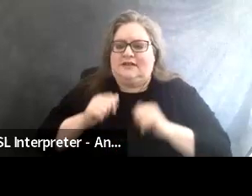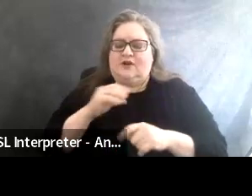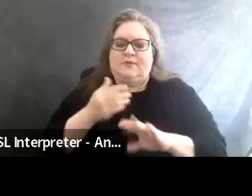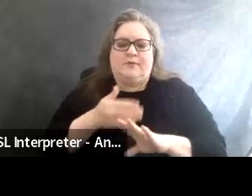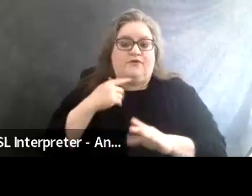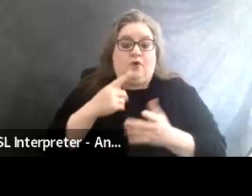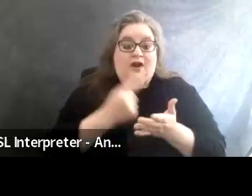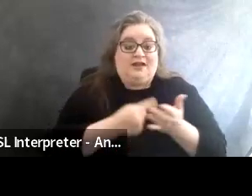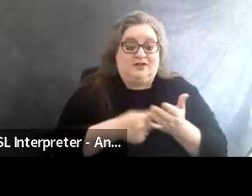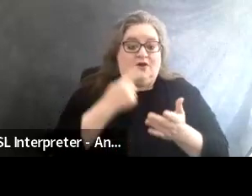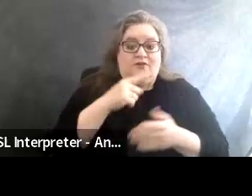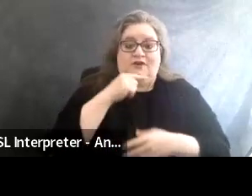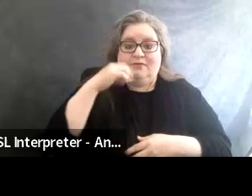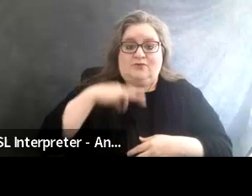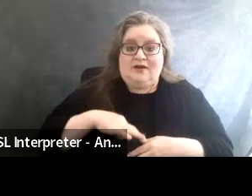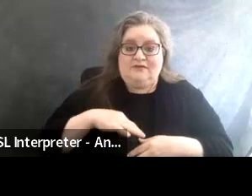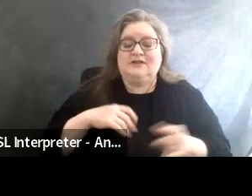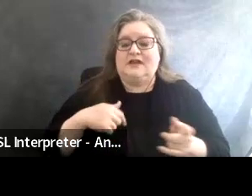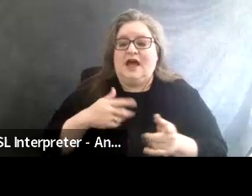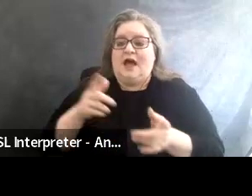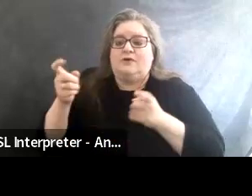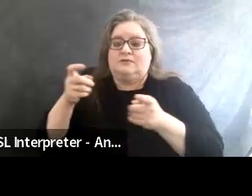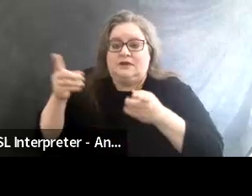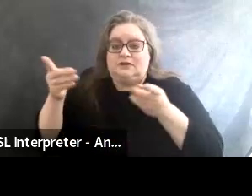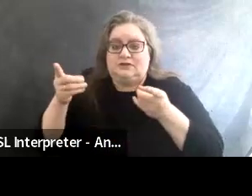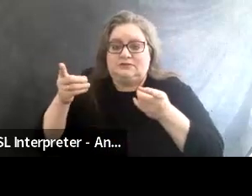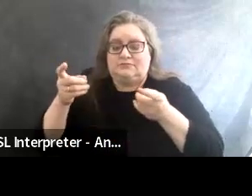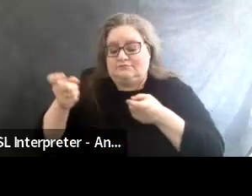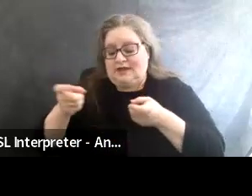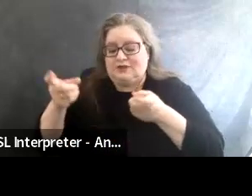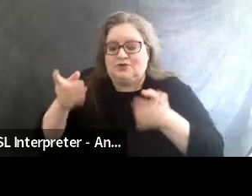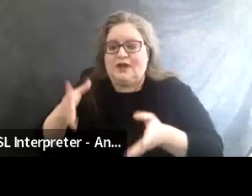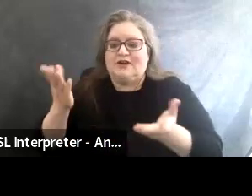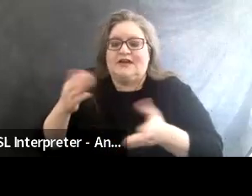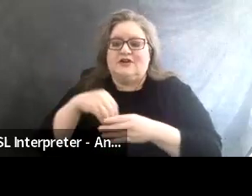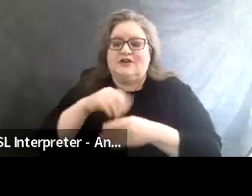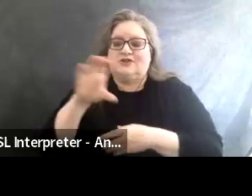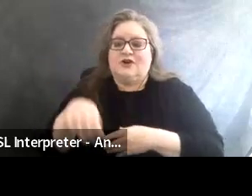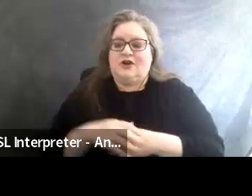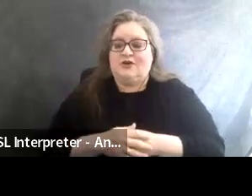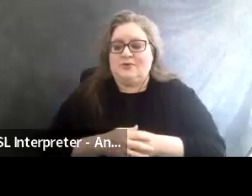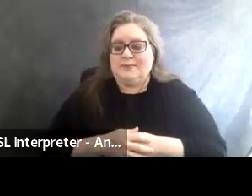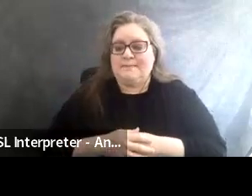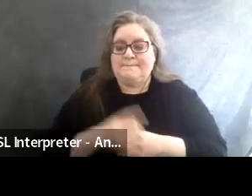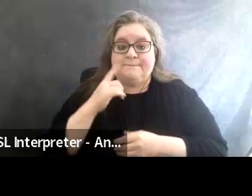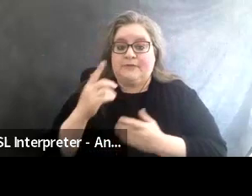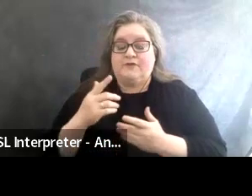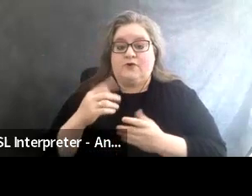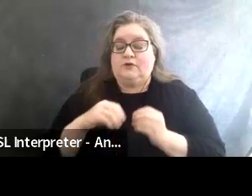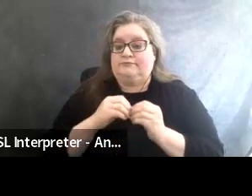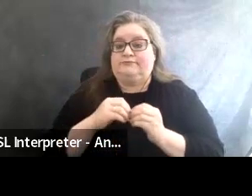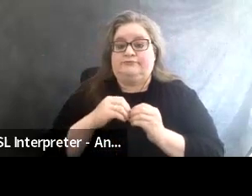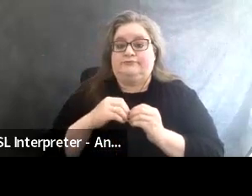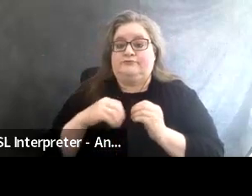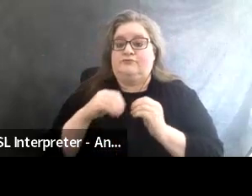into consulting for nonprofits, I was a managing director at an arts organization here in Chicago for over a decade. And